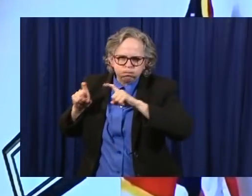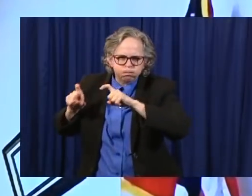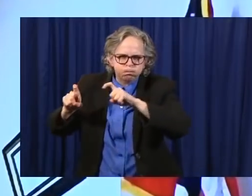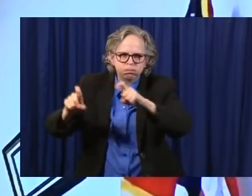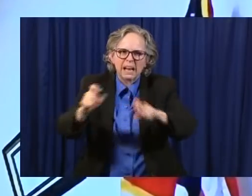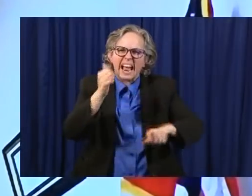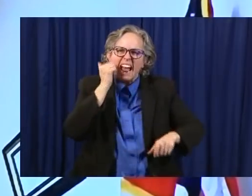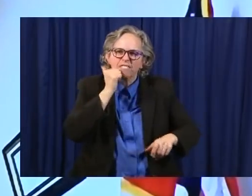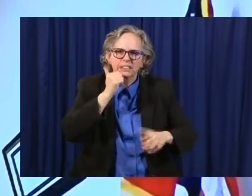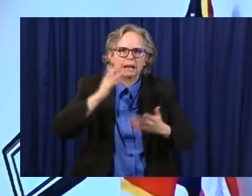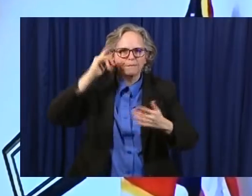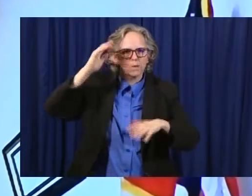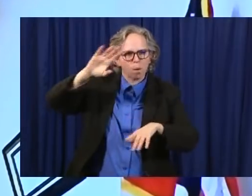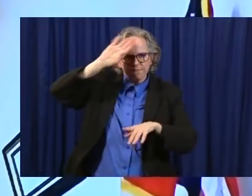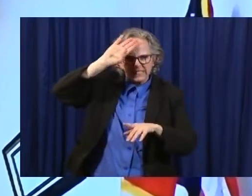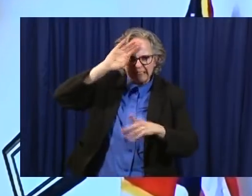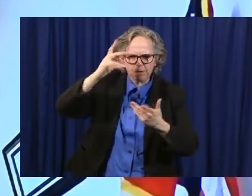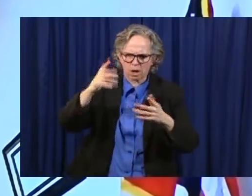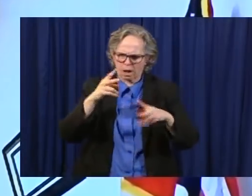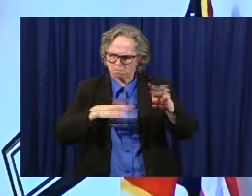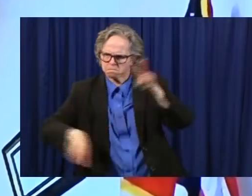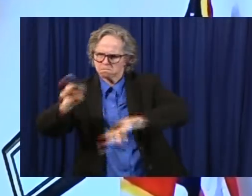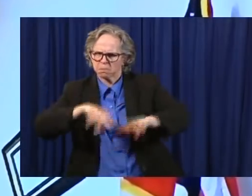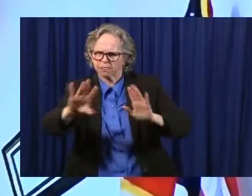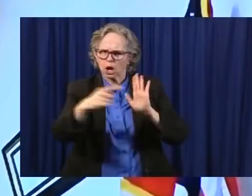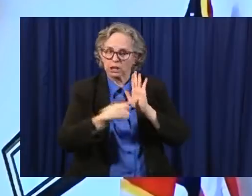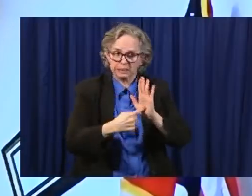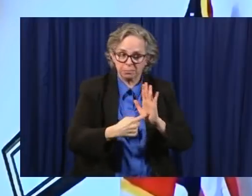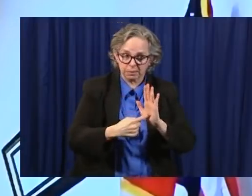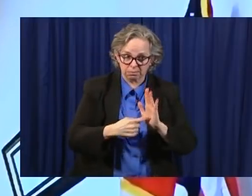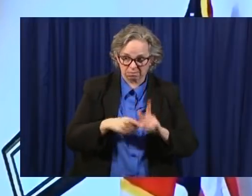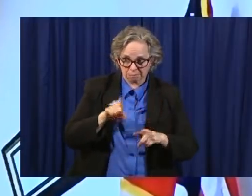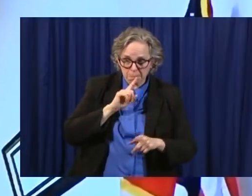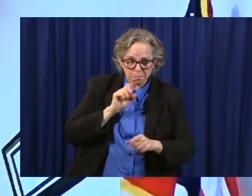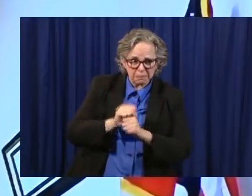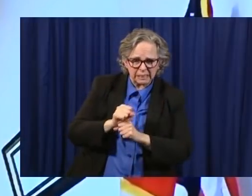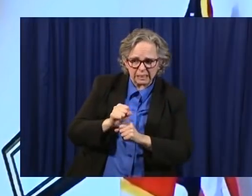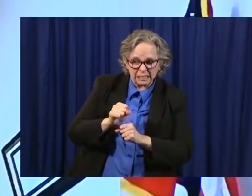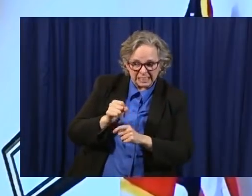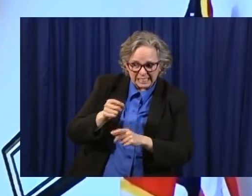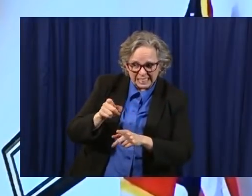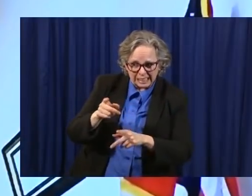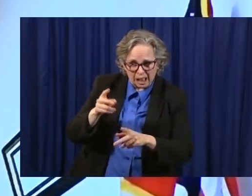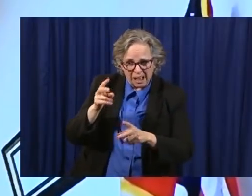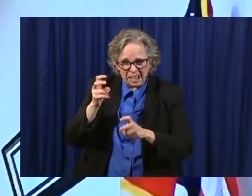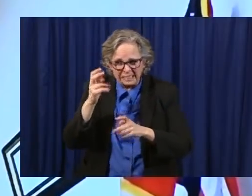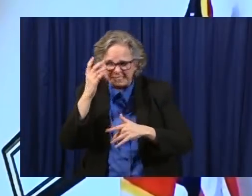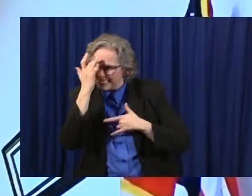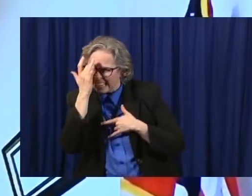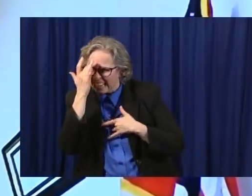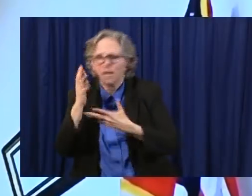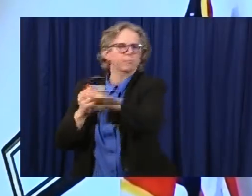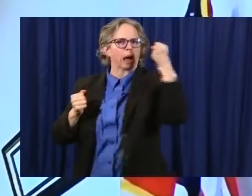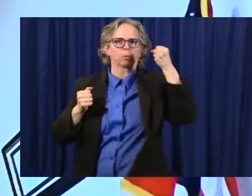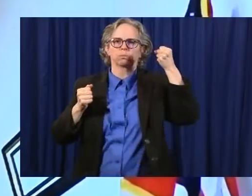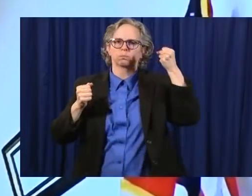or symptoms. And if, again, anybody that gets sick gets moved out. So I think it's a very